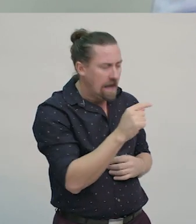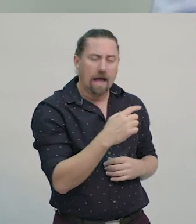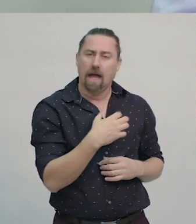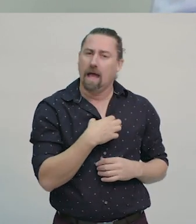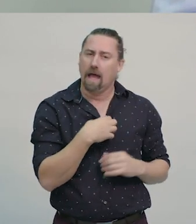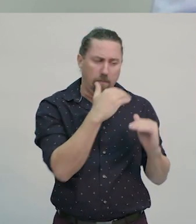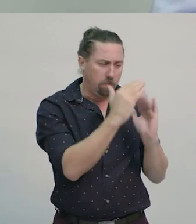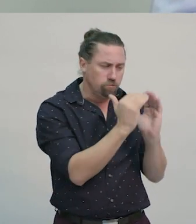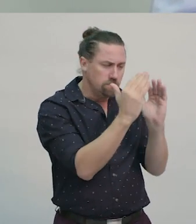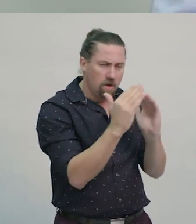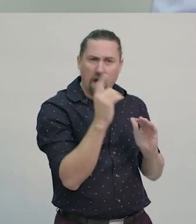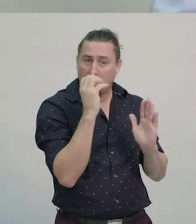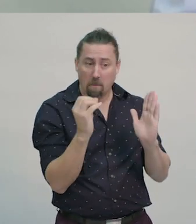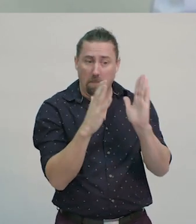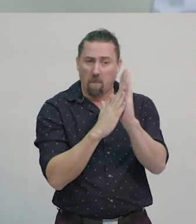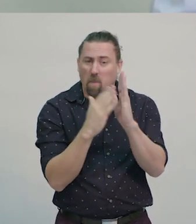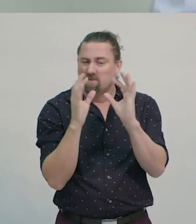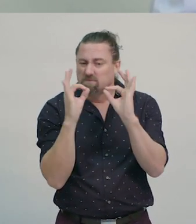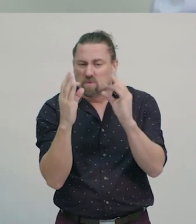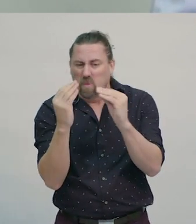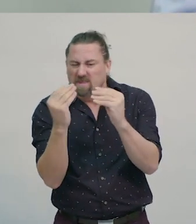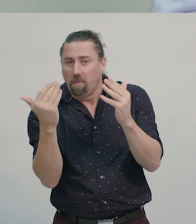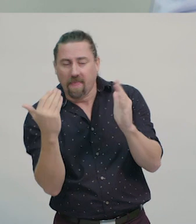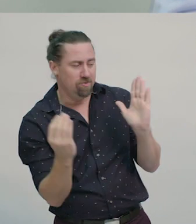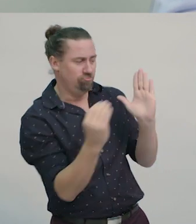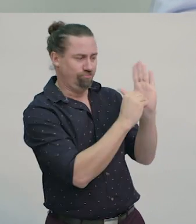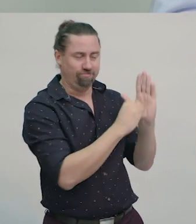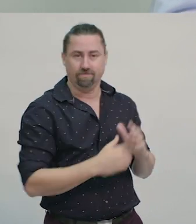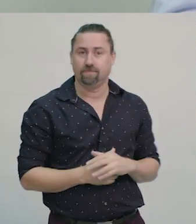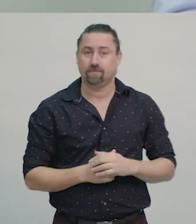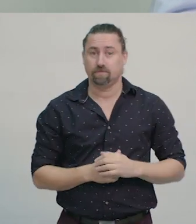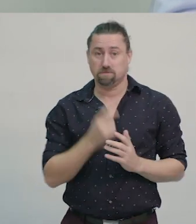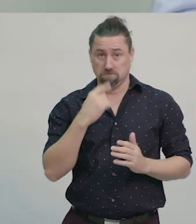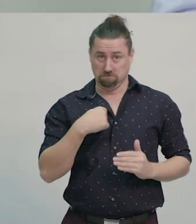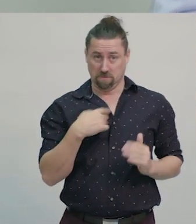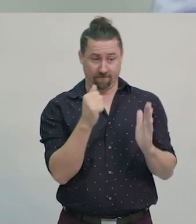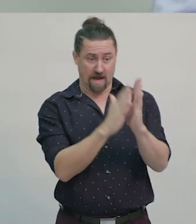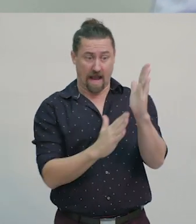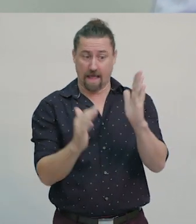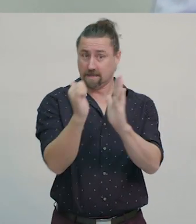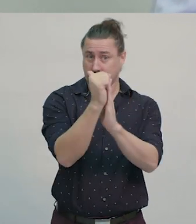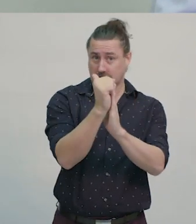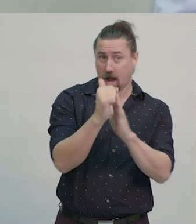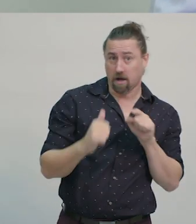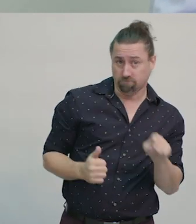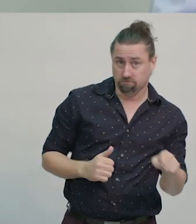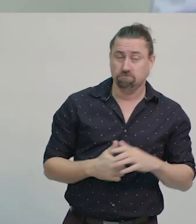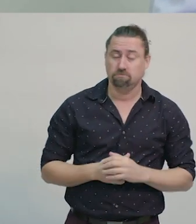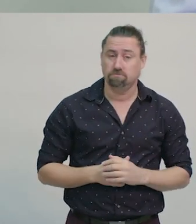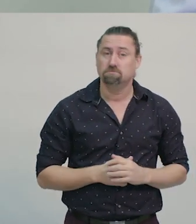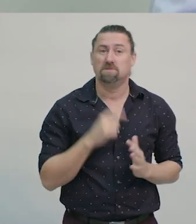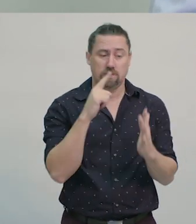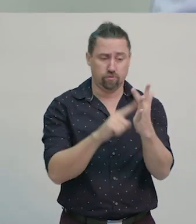write events on the calendar so you know when they are. I have a calendar here, Terry. This page shows the month